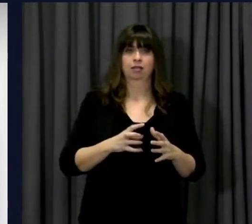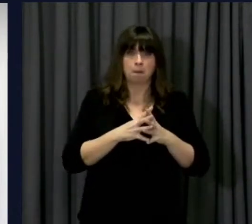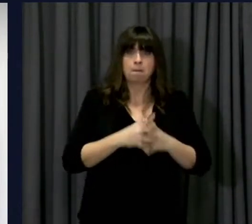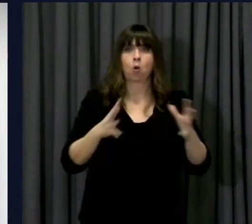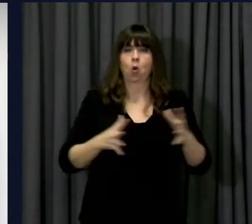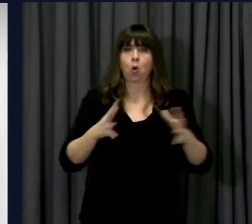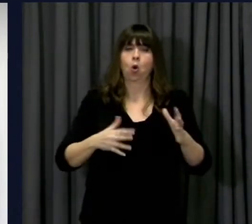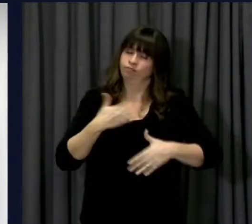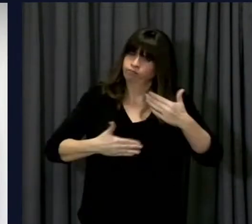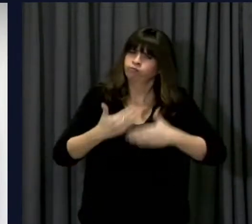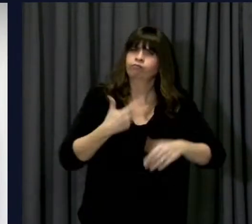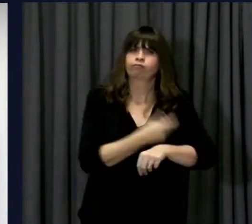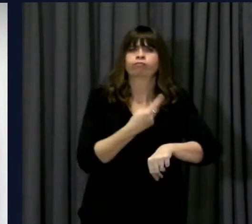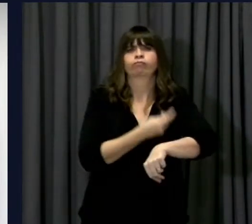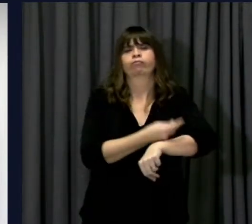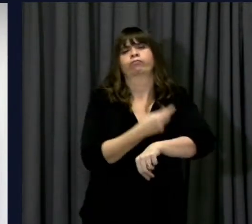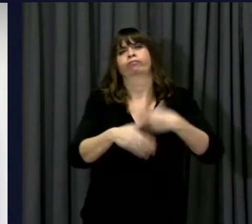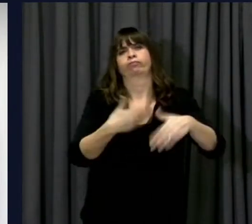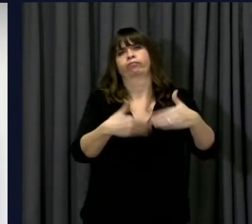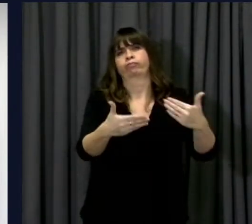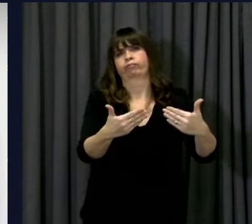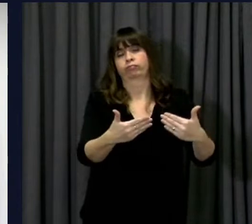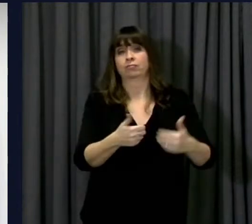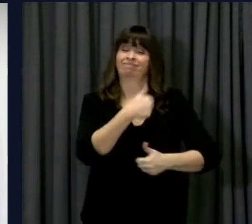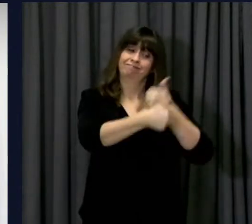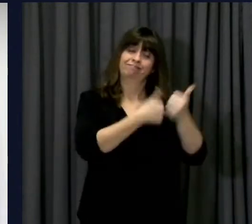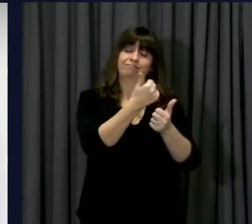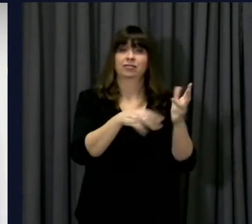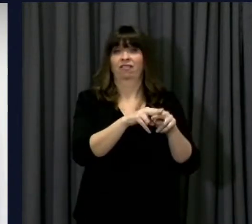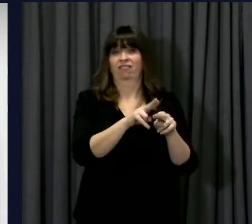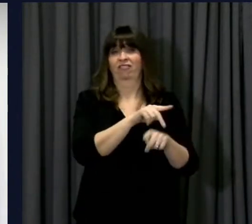of real credit to our vaccination programme and the staff delivering it.